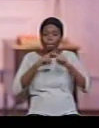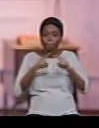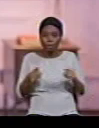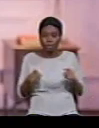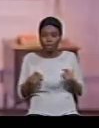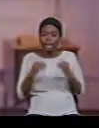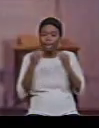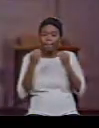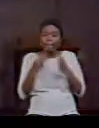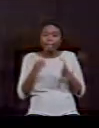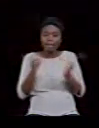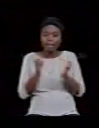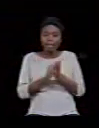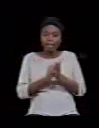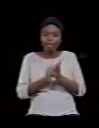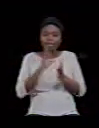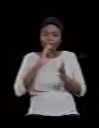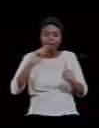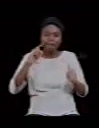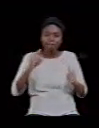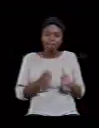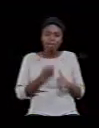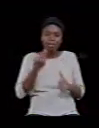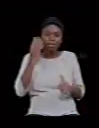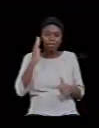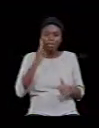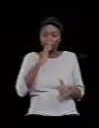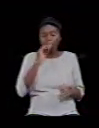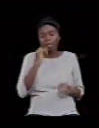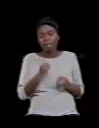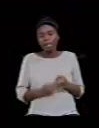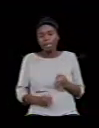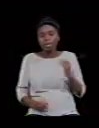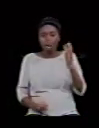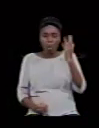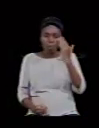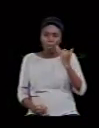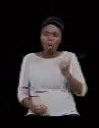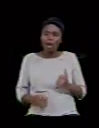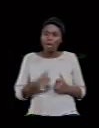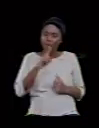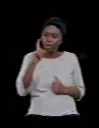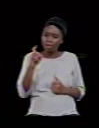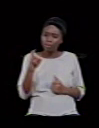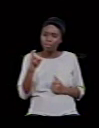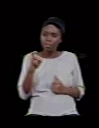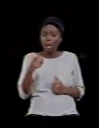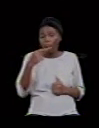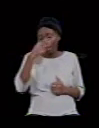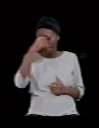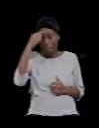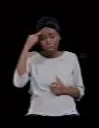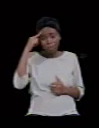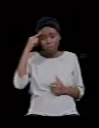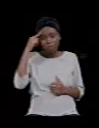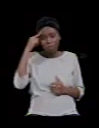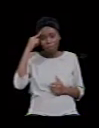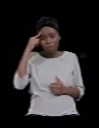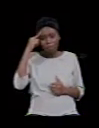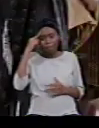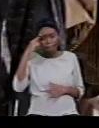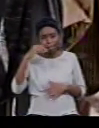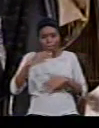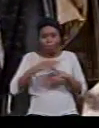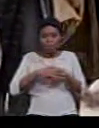many that are first shall be last. Why, Lord? Because after